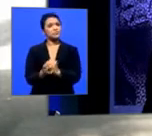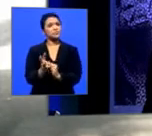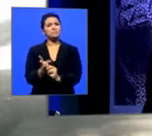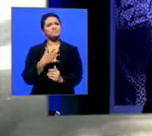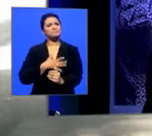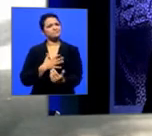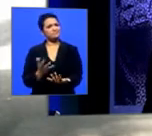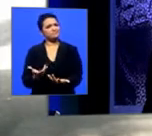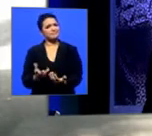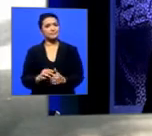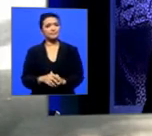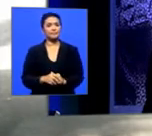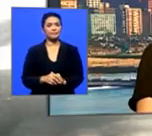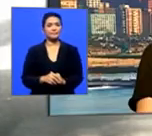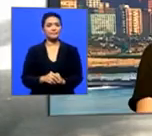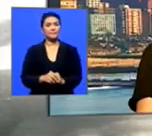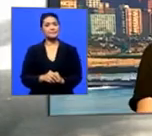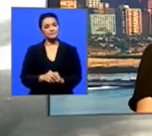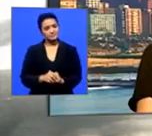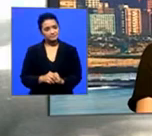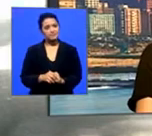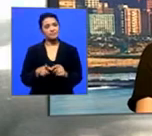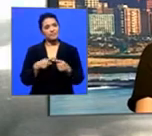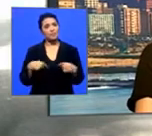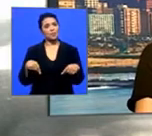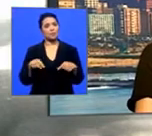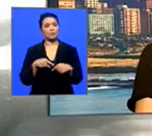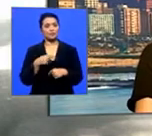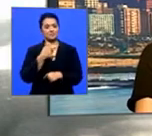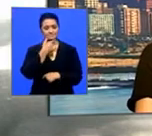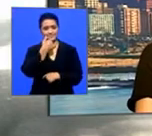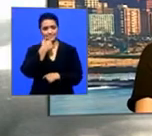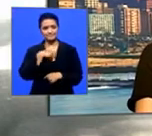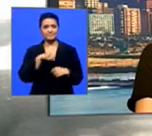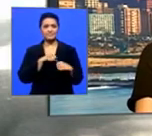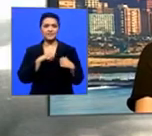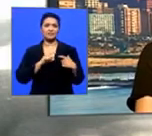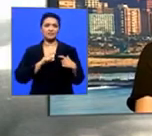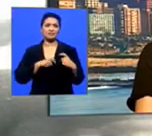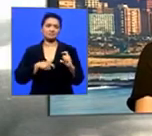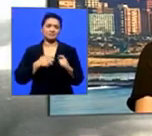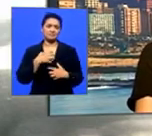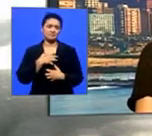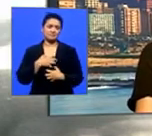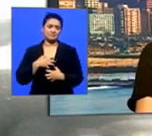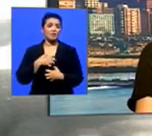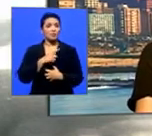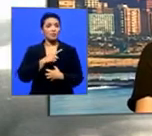I think on the one hand, everybody's sad that Madiba has passed away, but he certainly